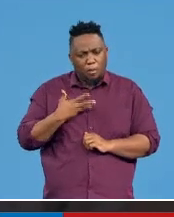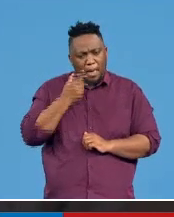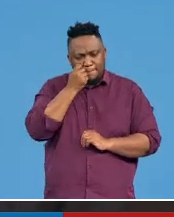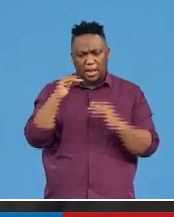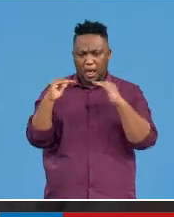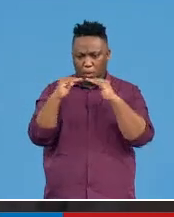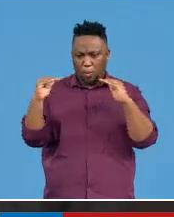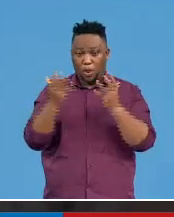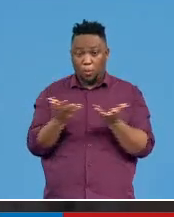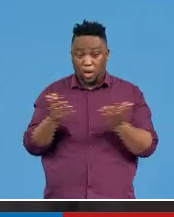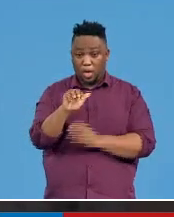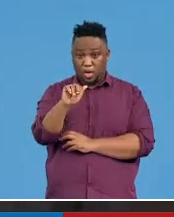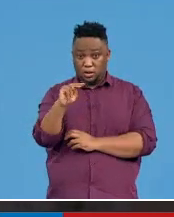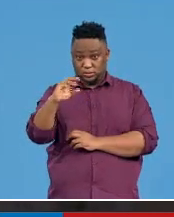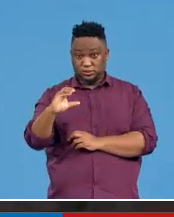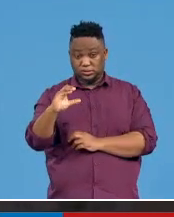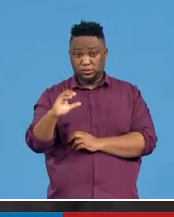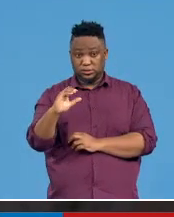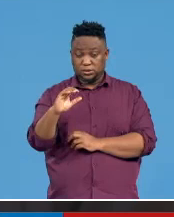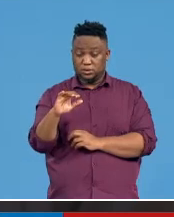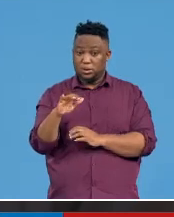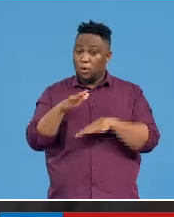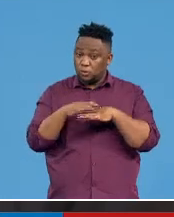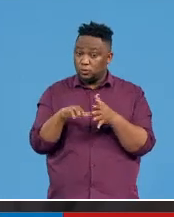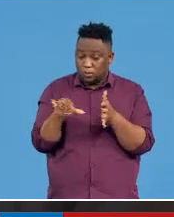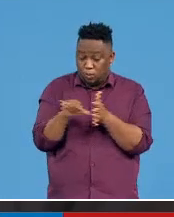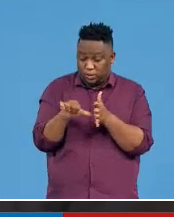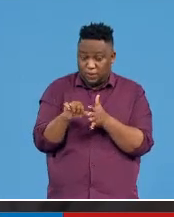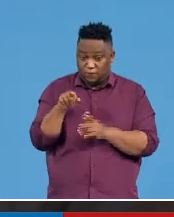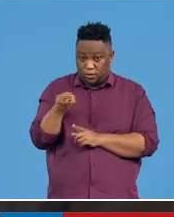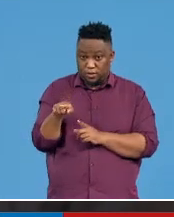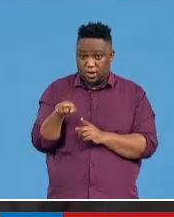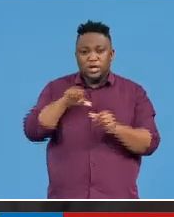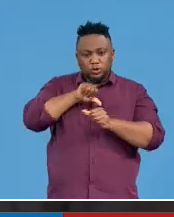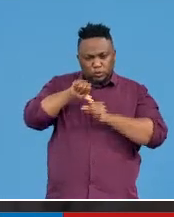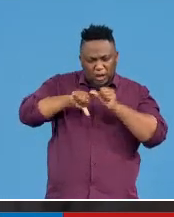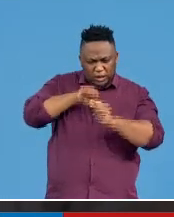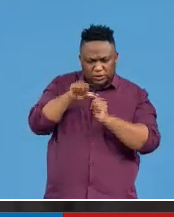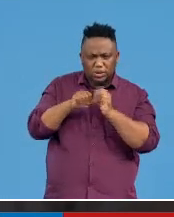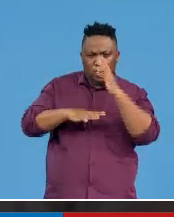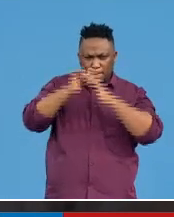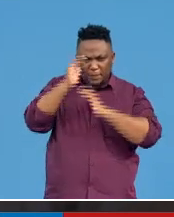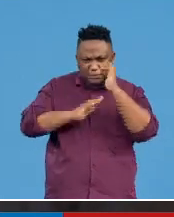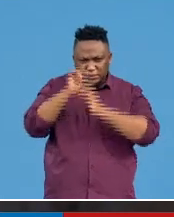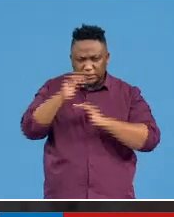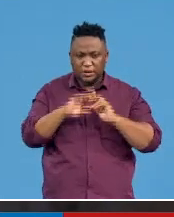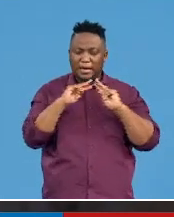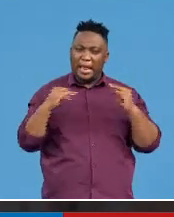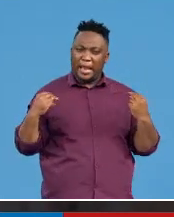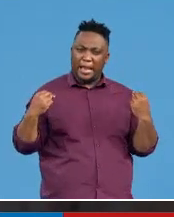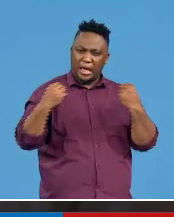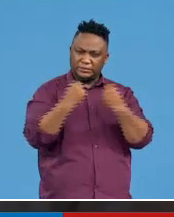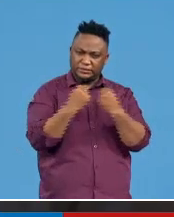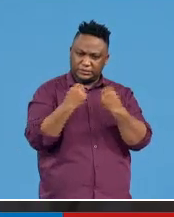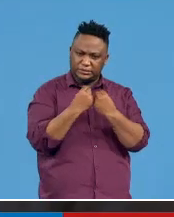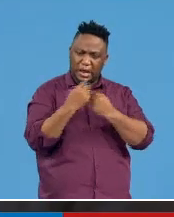the ANC, she was also emphatic of a society we are building, a national democratic society